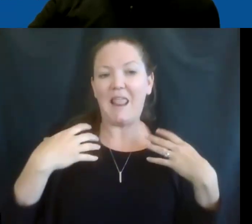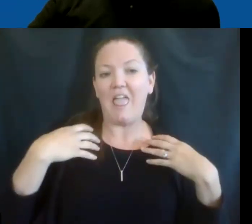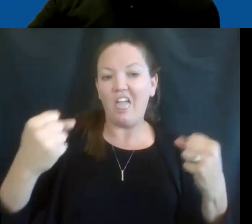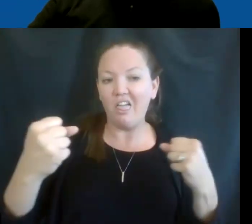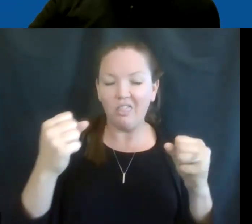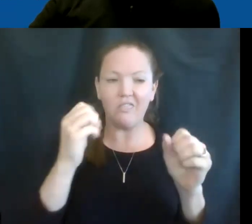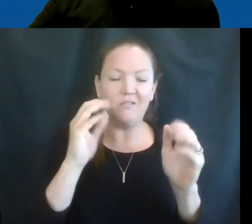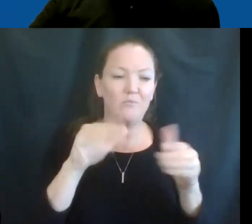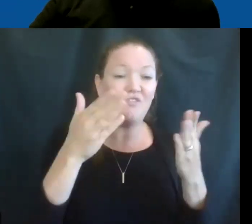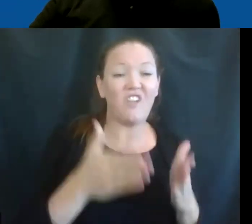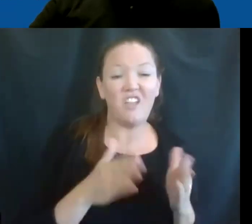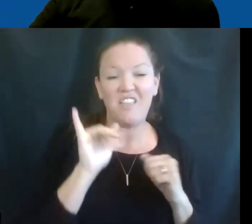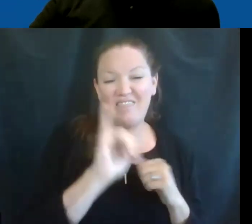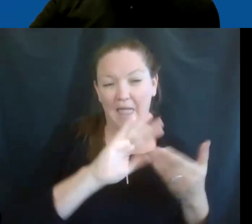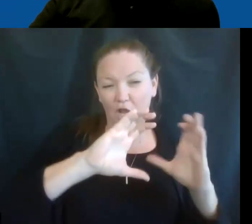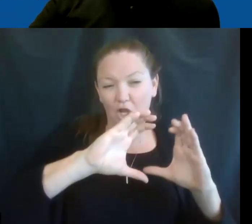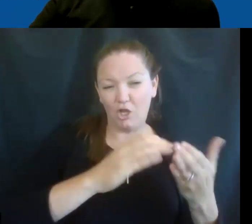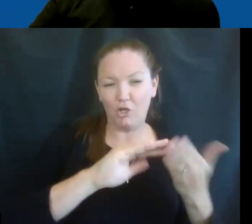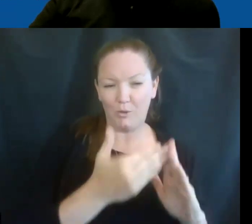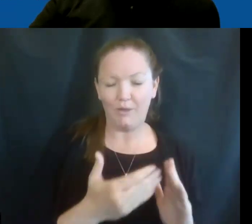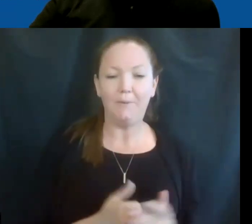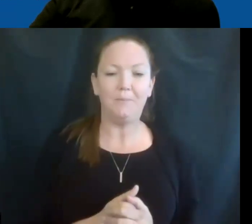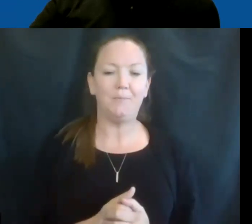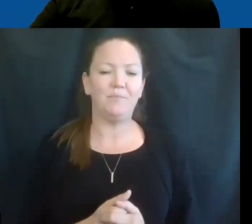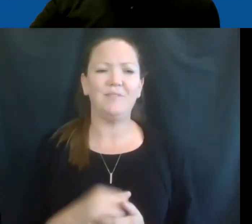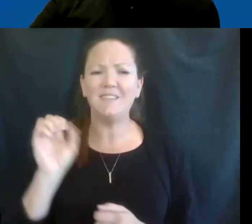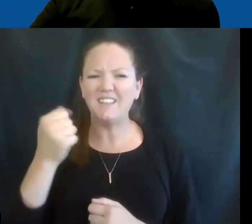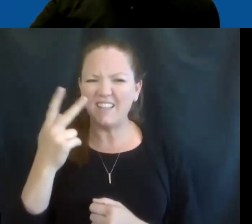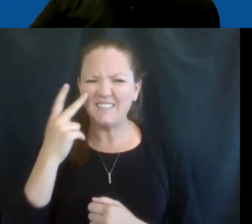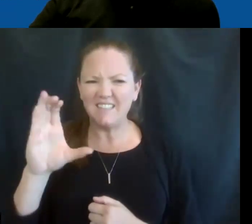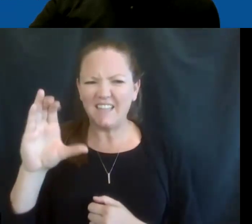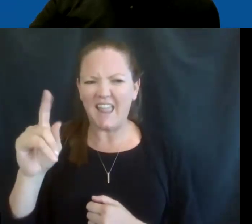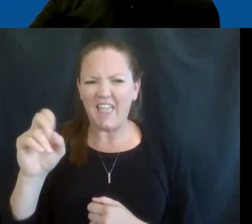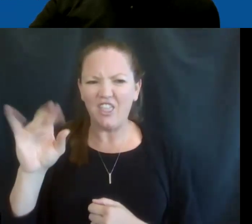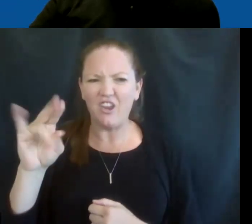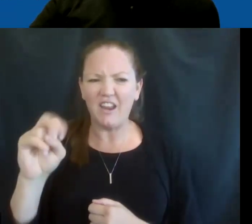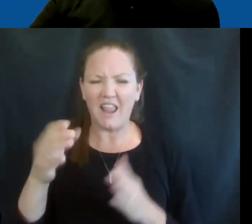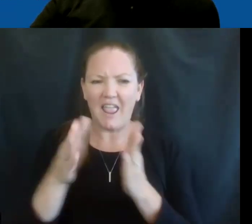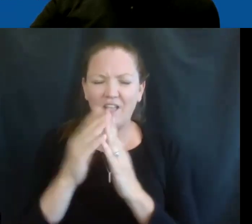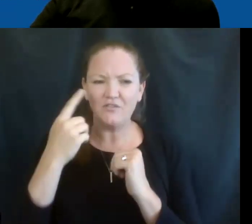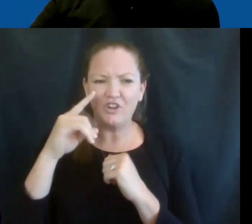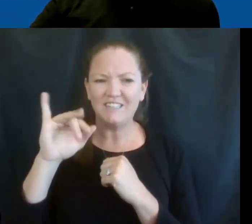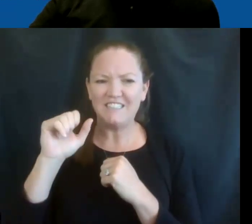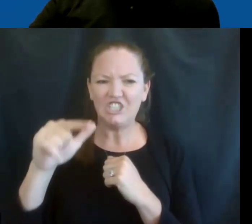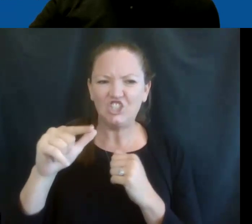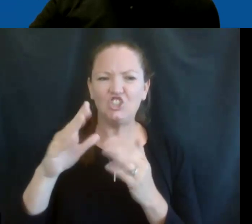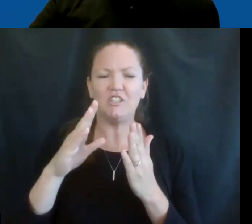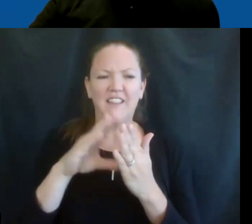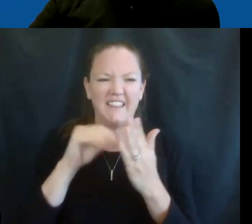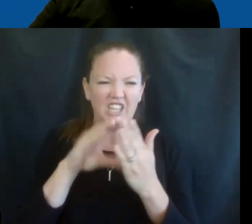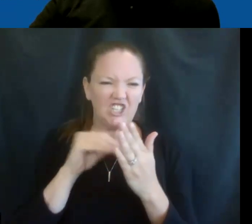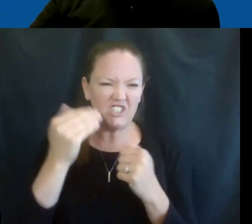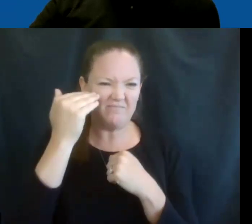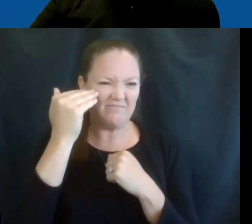community. Got it. Yeah, and I do see that Catherine asked, I think it's a question more specifically on digital literacy training, which we will continue